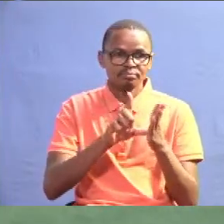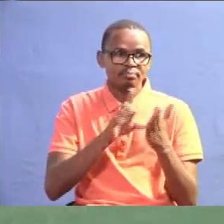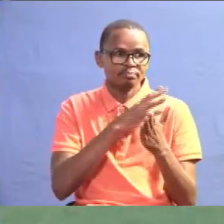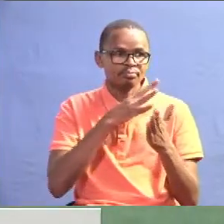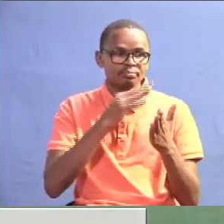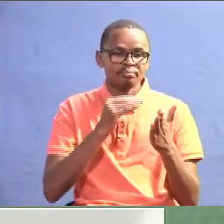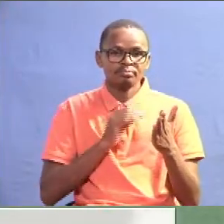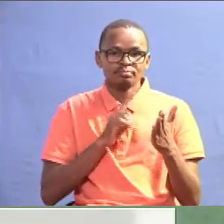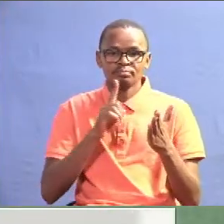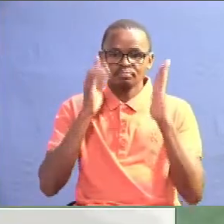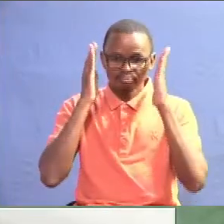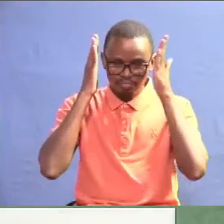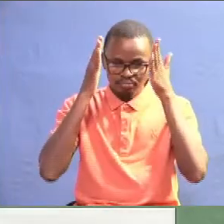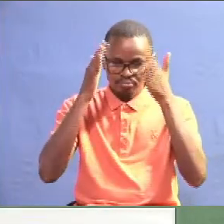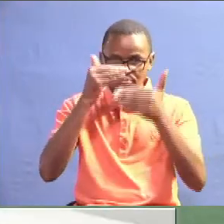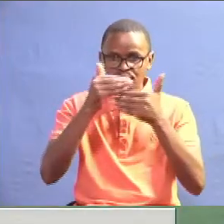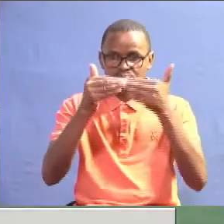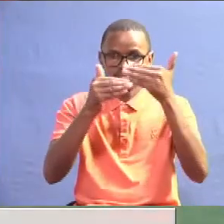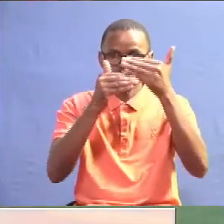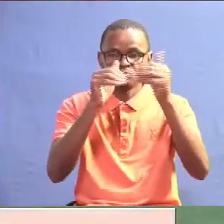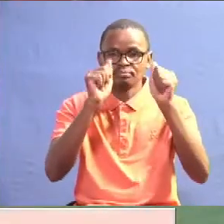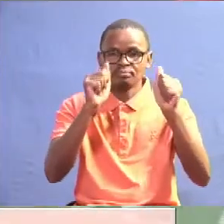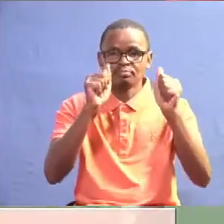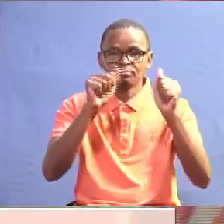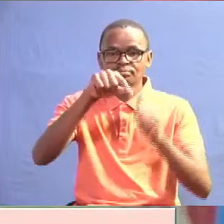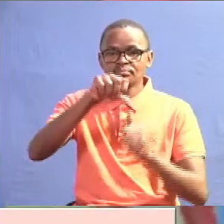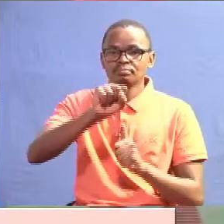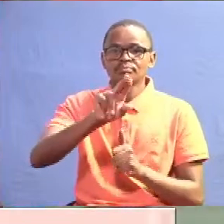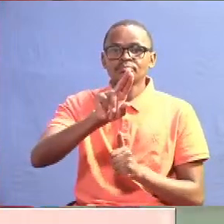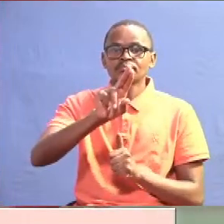her determination to build a stronger squad.